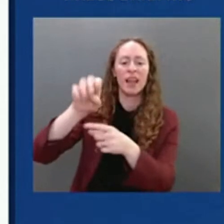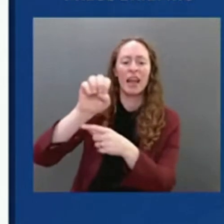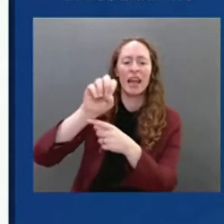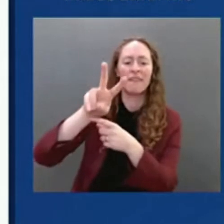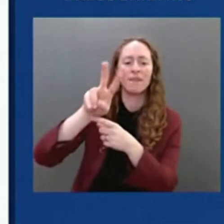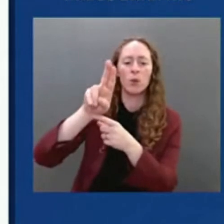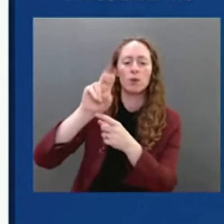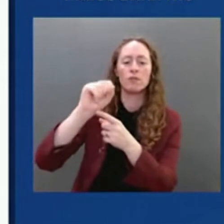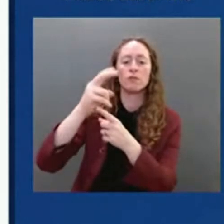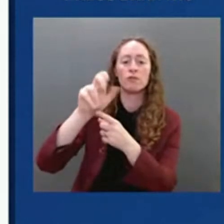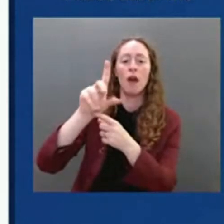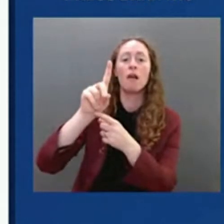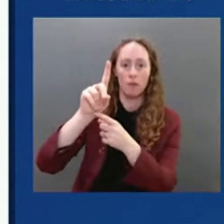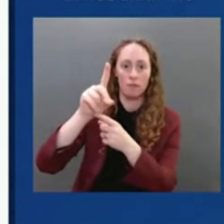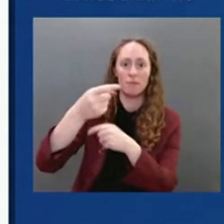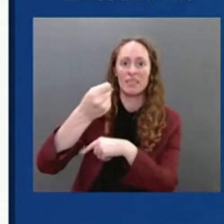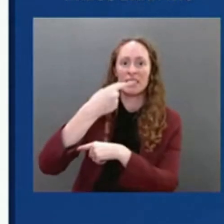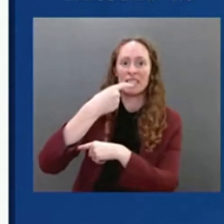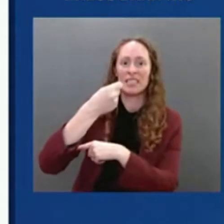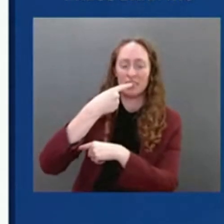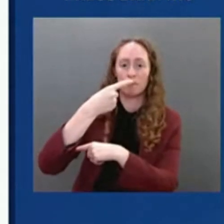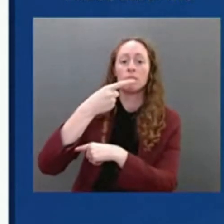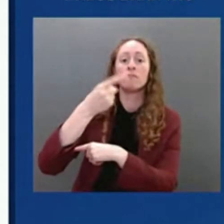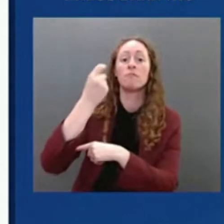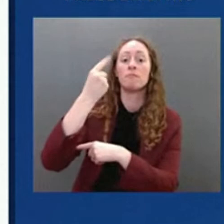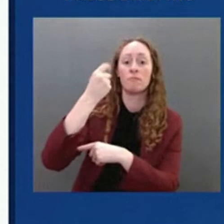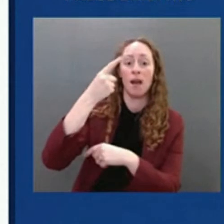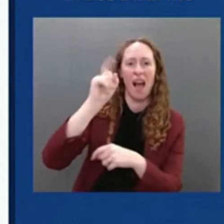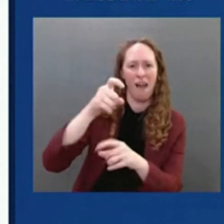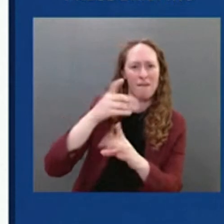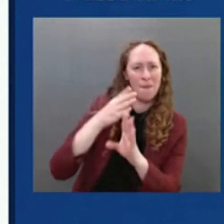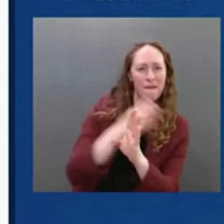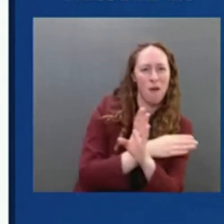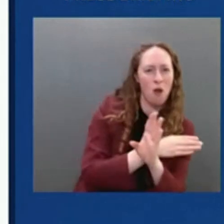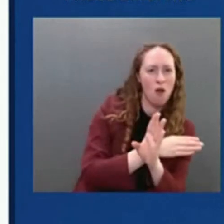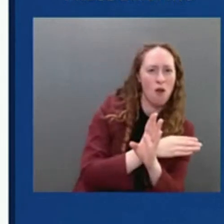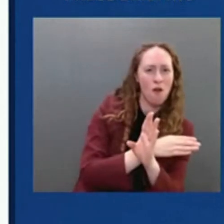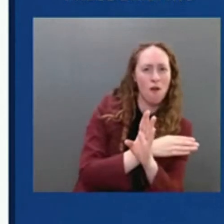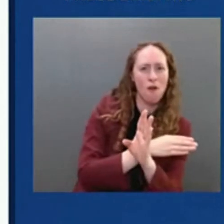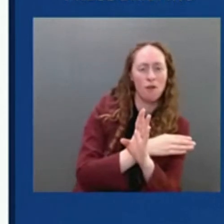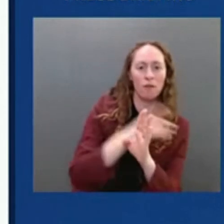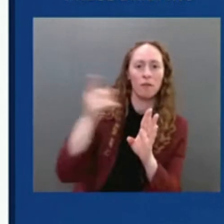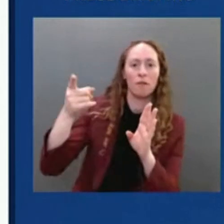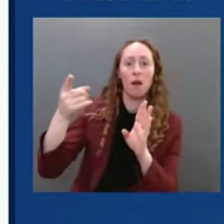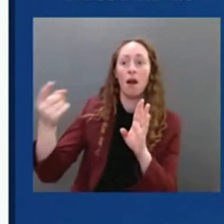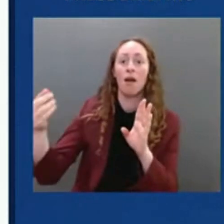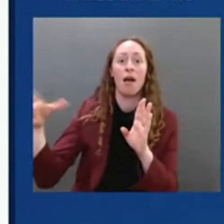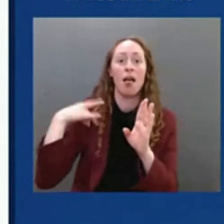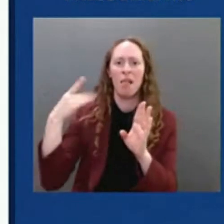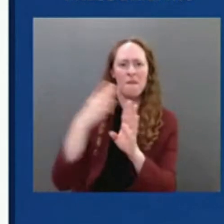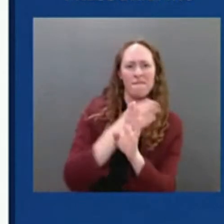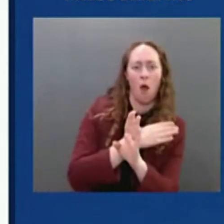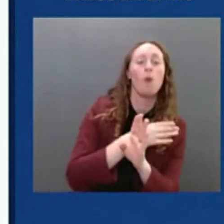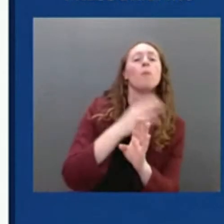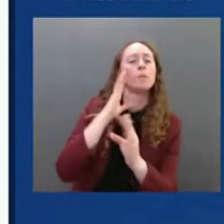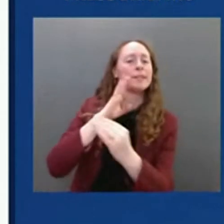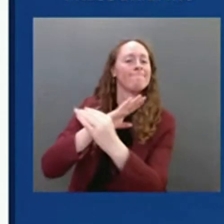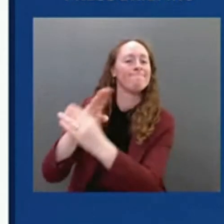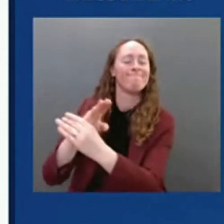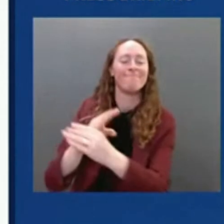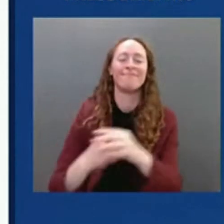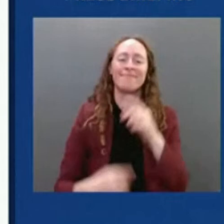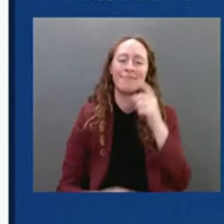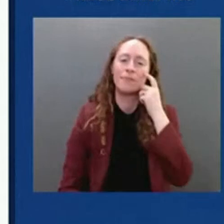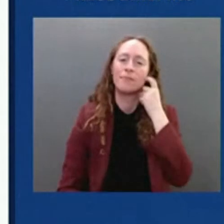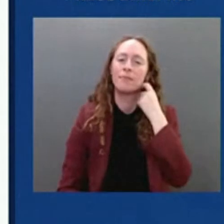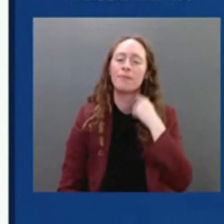slide. And that is meeting the challenge of SARS-CoV-2 and BA5. Variants